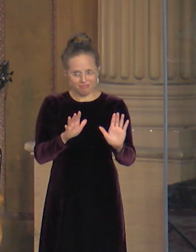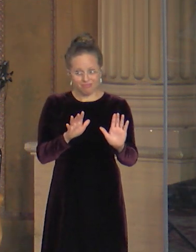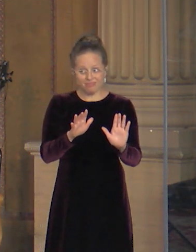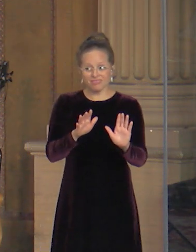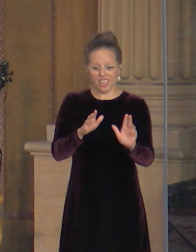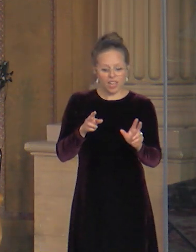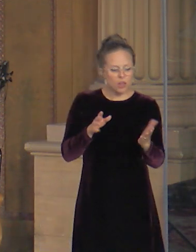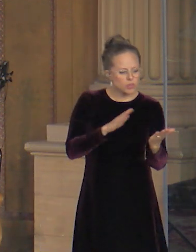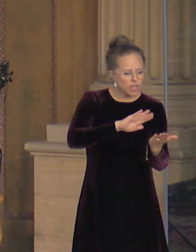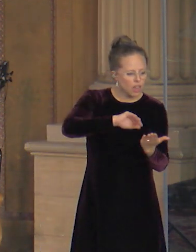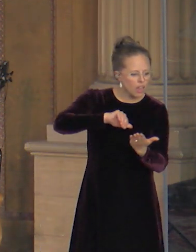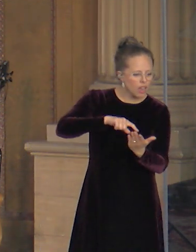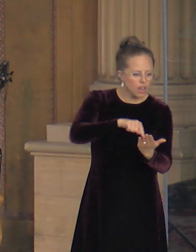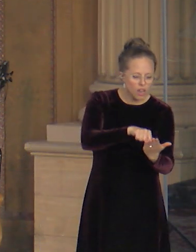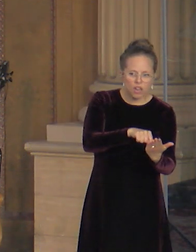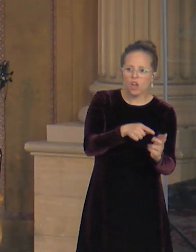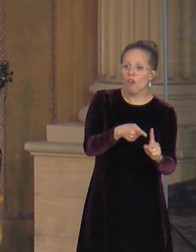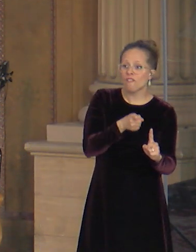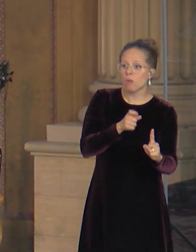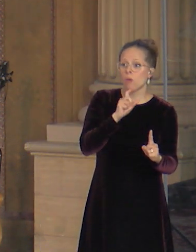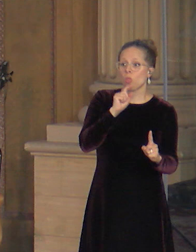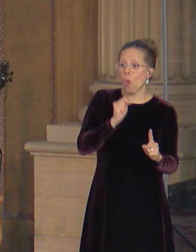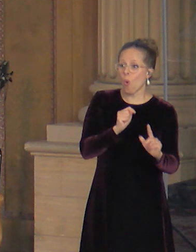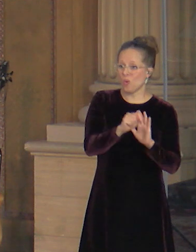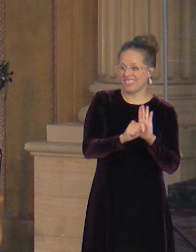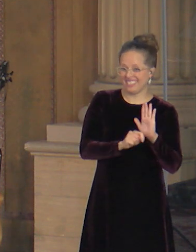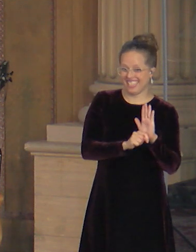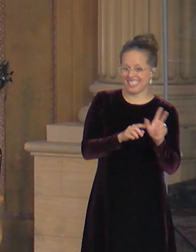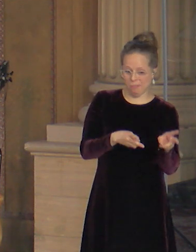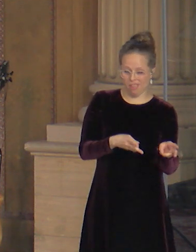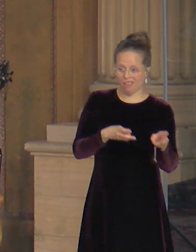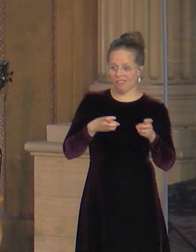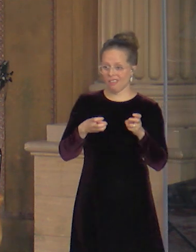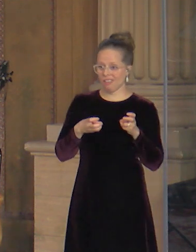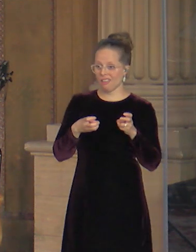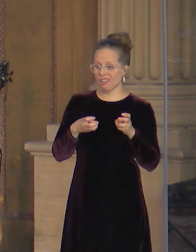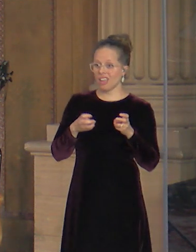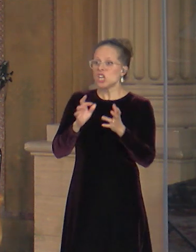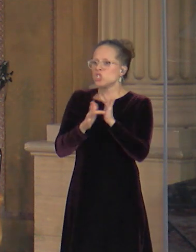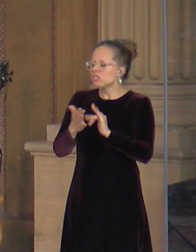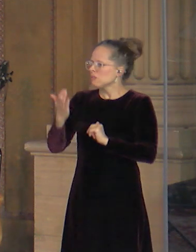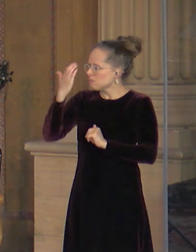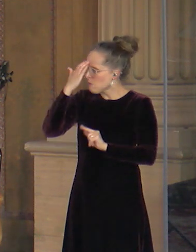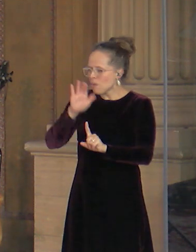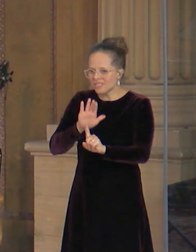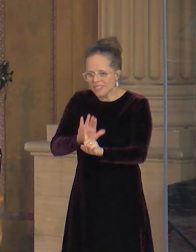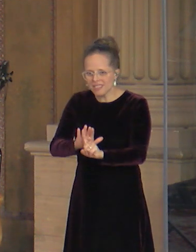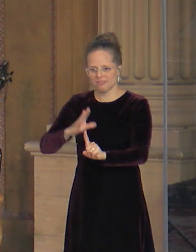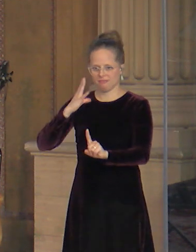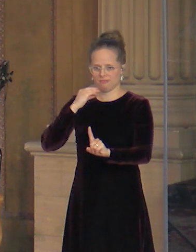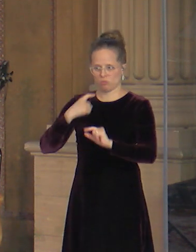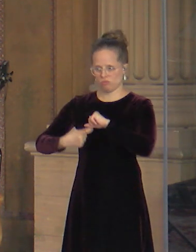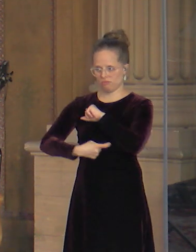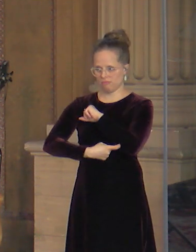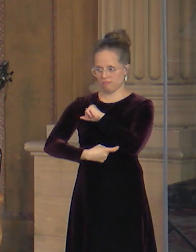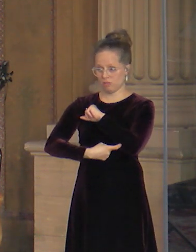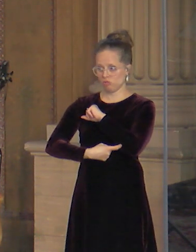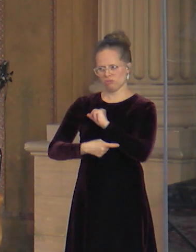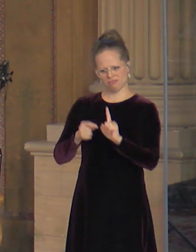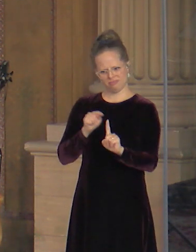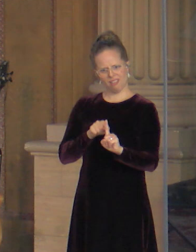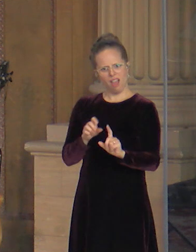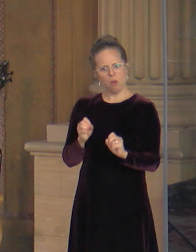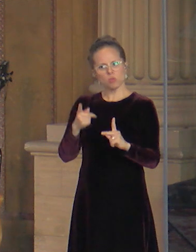the narrative around that wilderness testing so Jesus knows that his testing in the wilderness is the chance for him to succeed